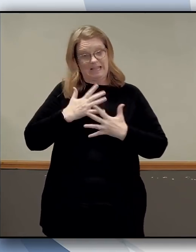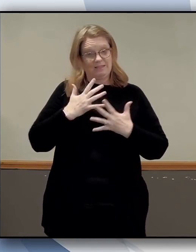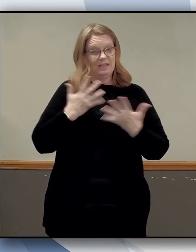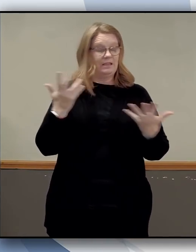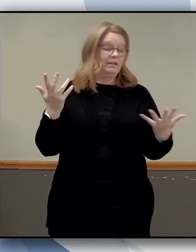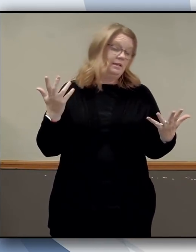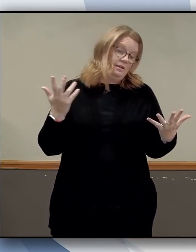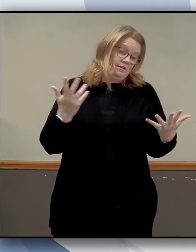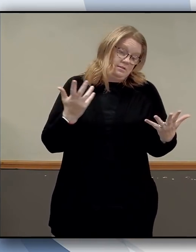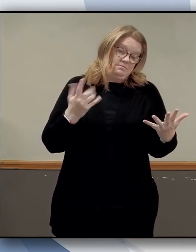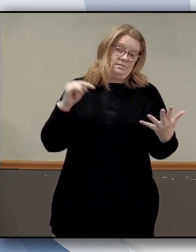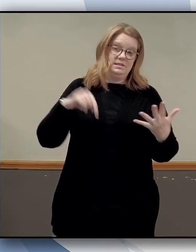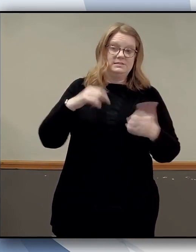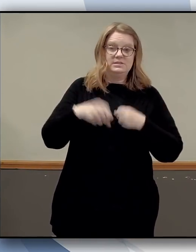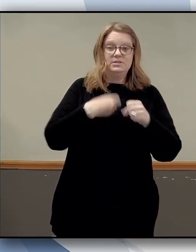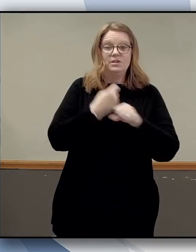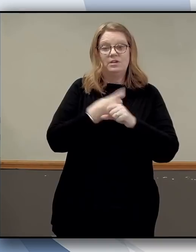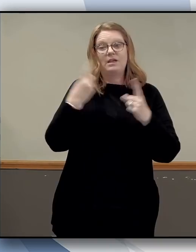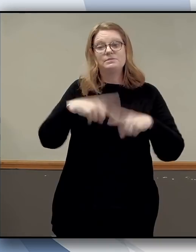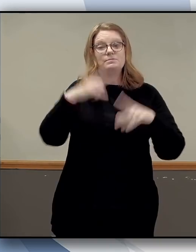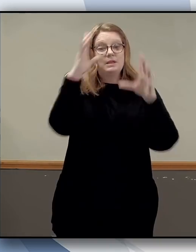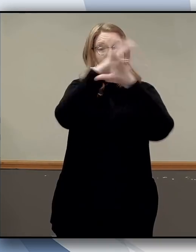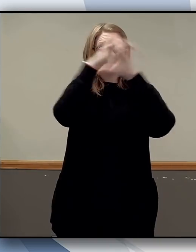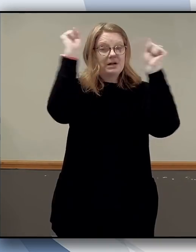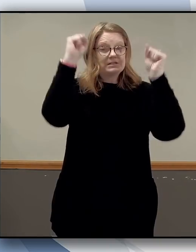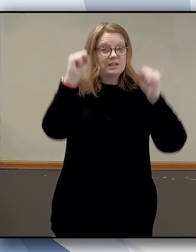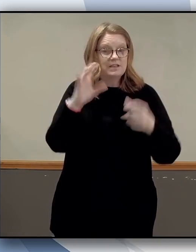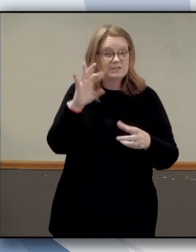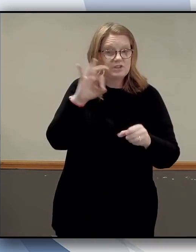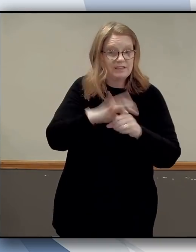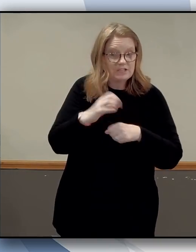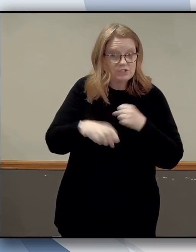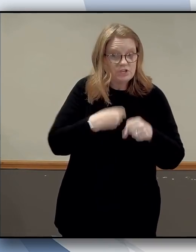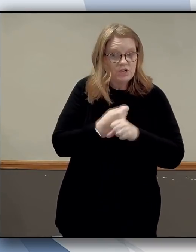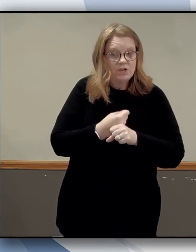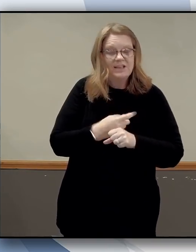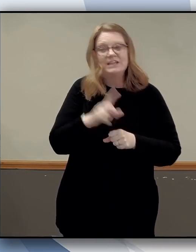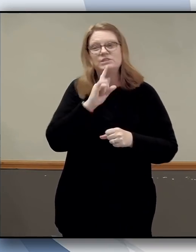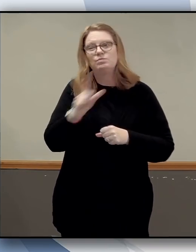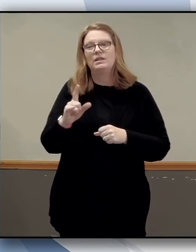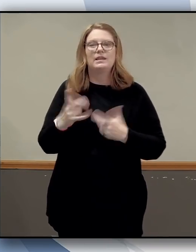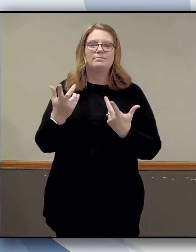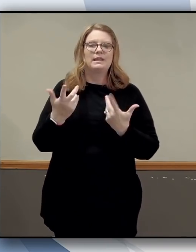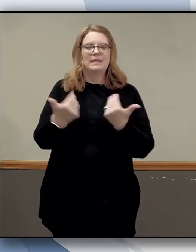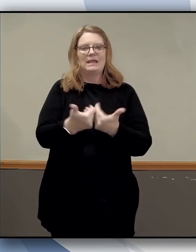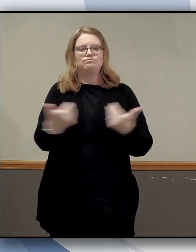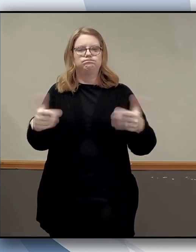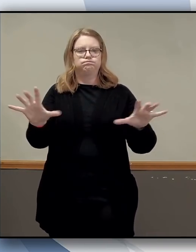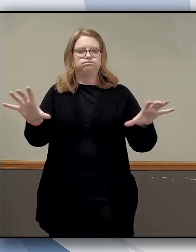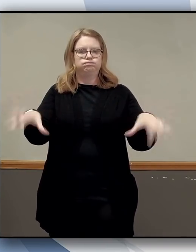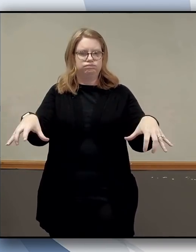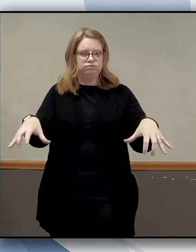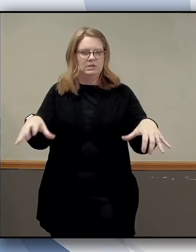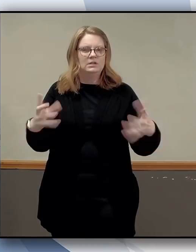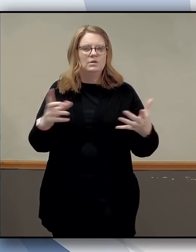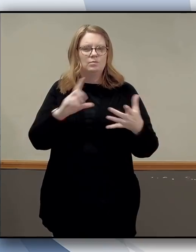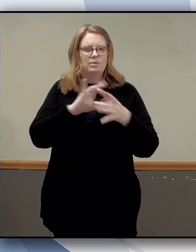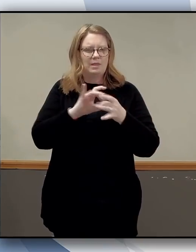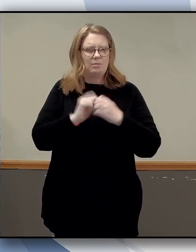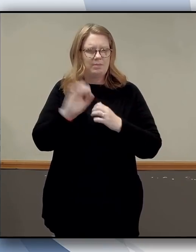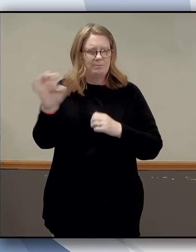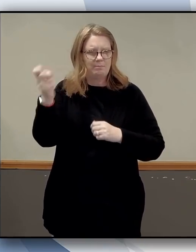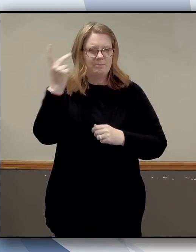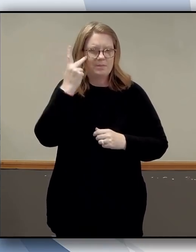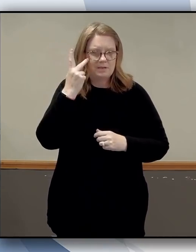presidential election year, they've all been politicized. The This creates a very difficult operating environment for